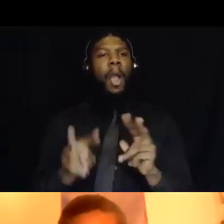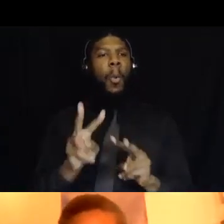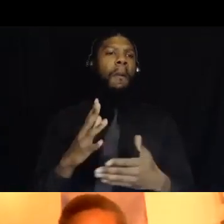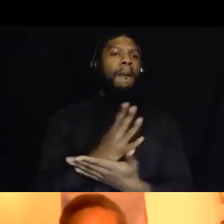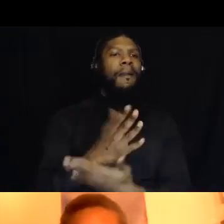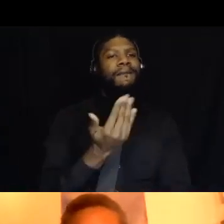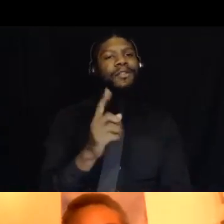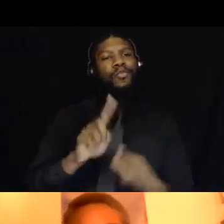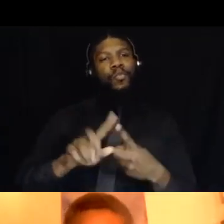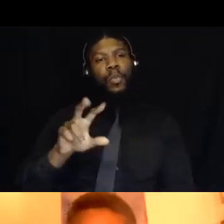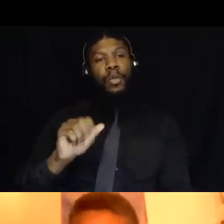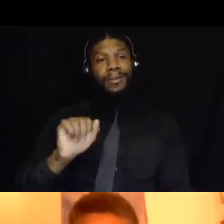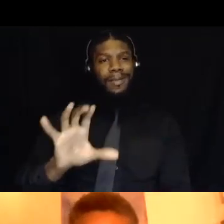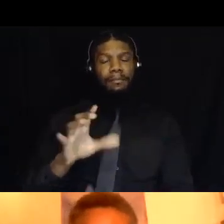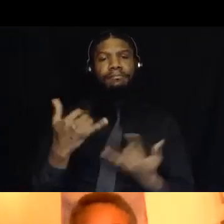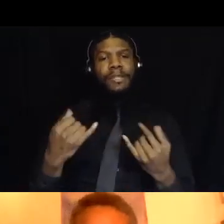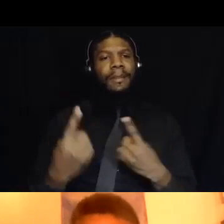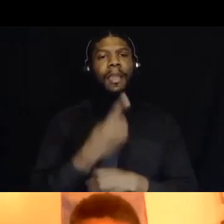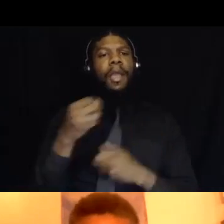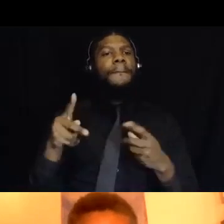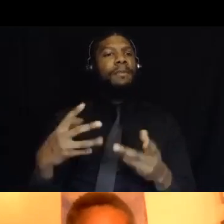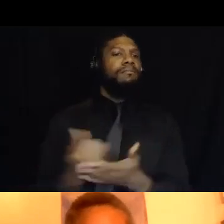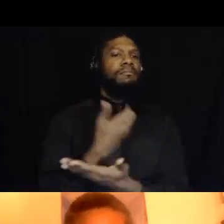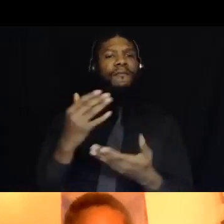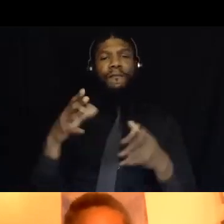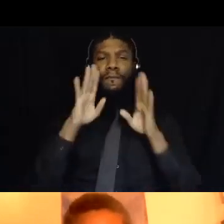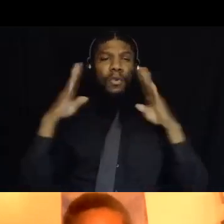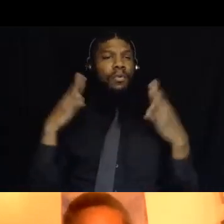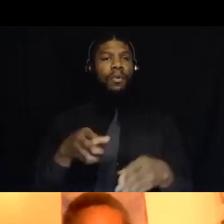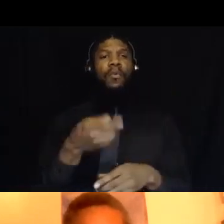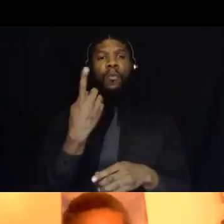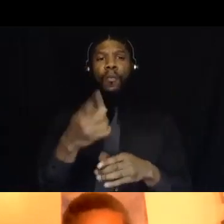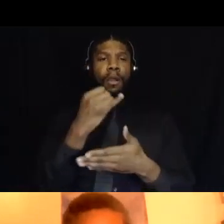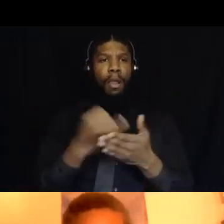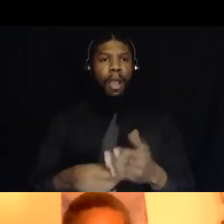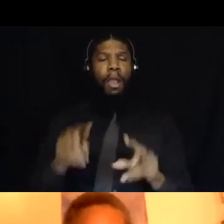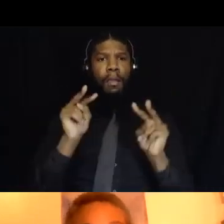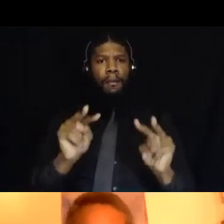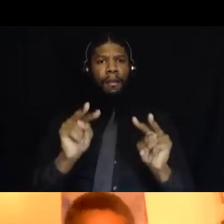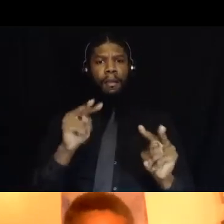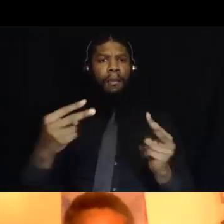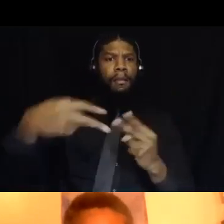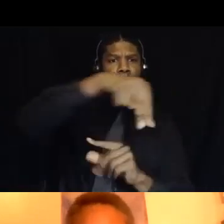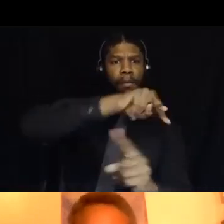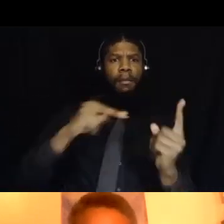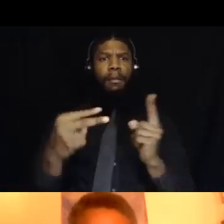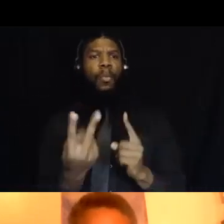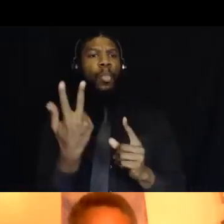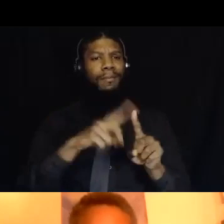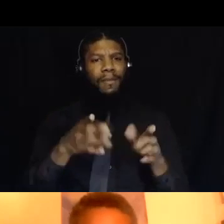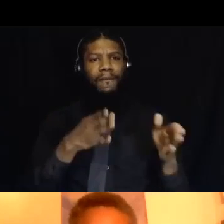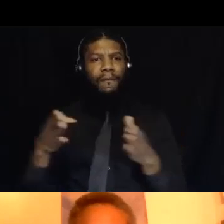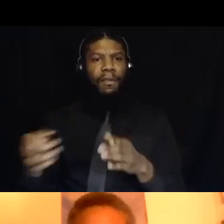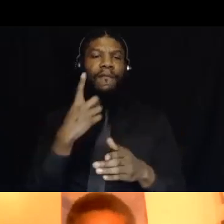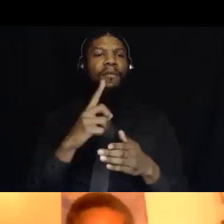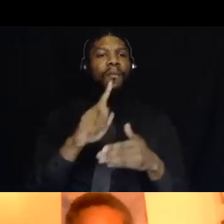is an opportunity to focus on one work of art 3 ways over the course of 1.5 hours. Part 1, slow motion,